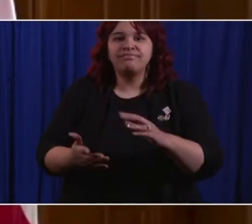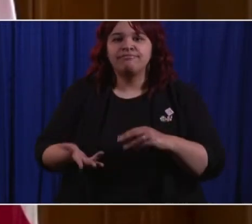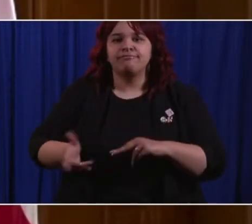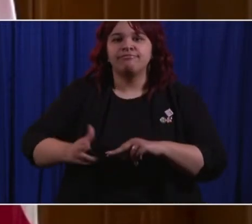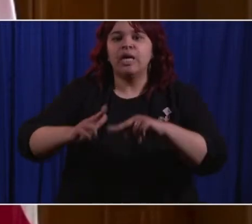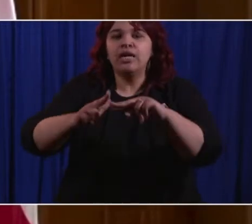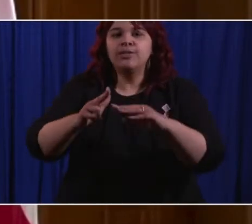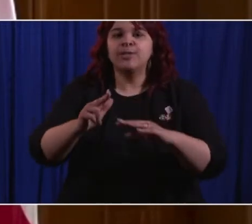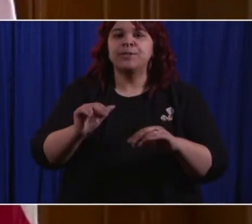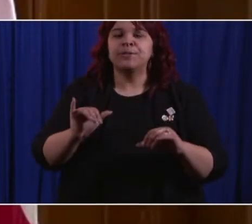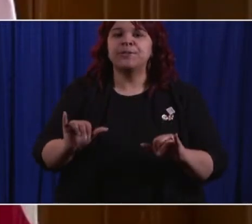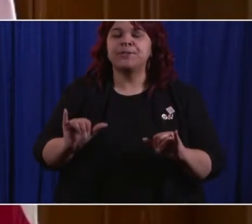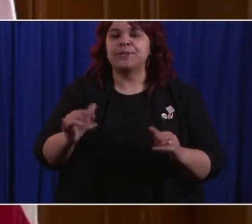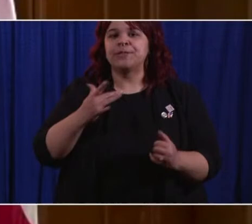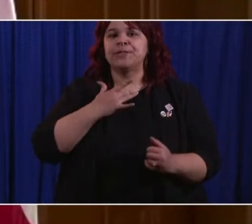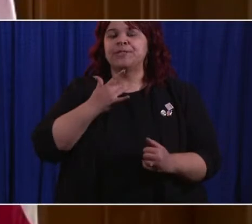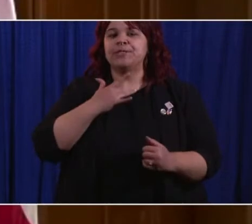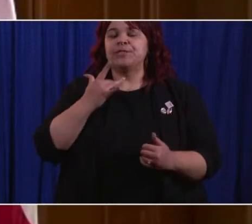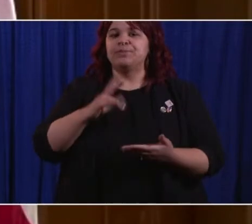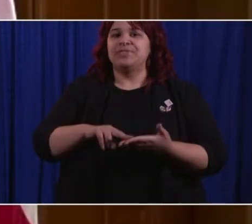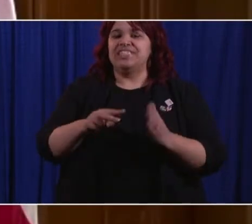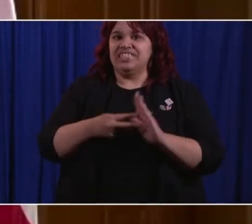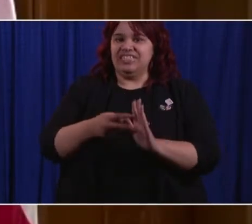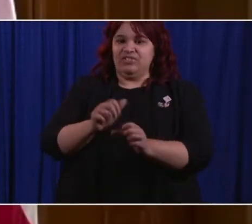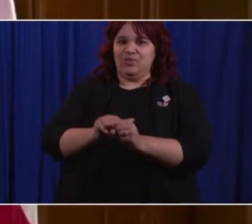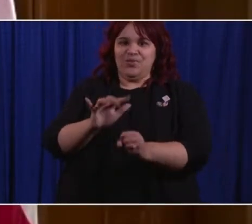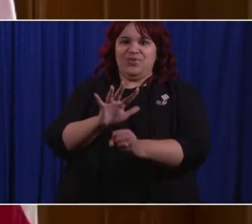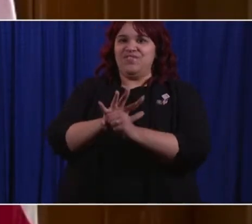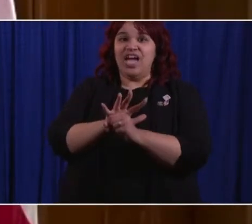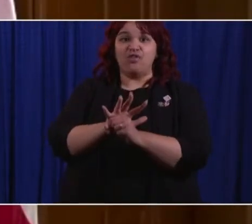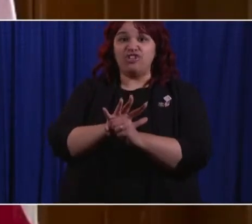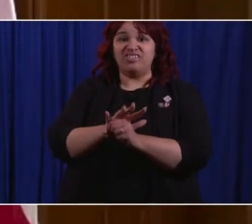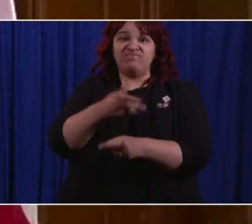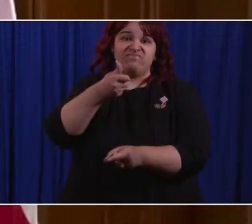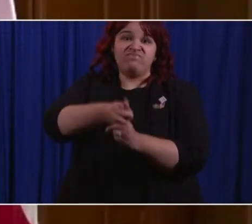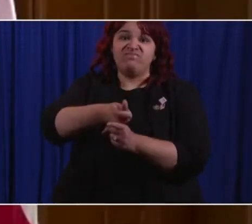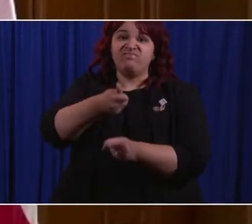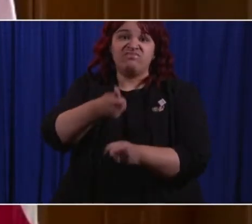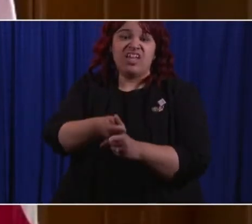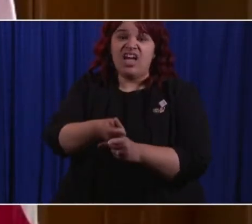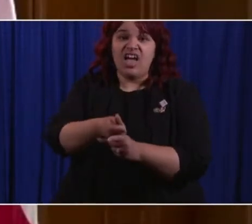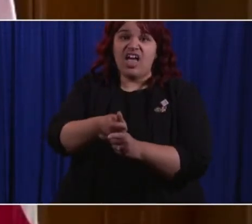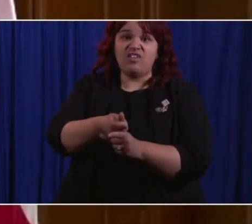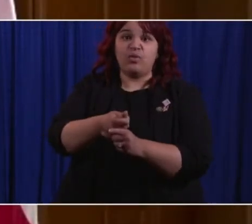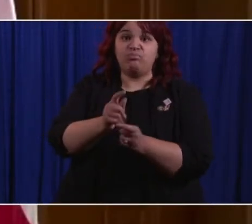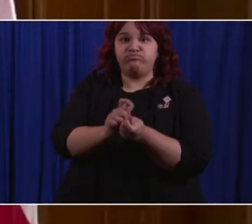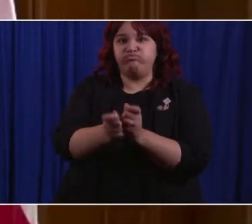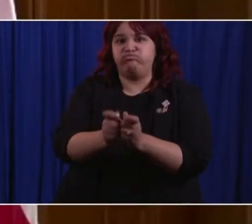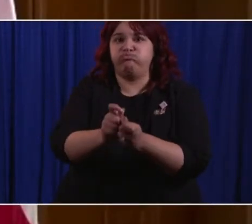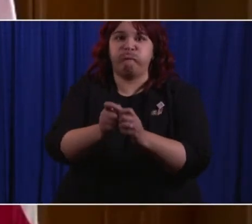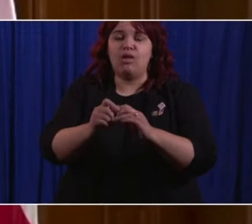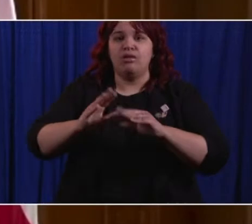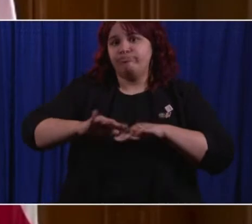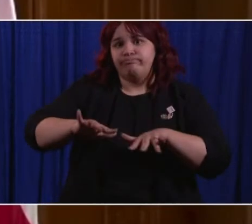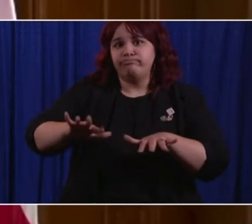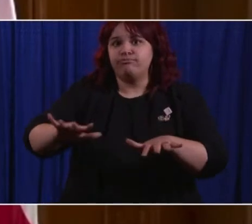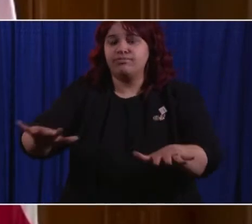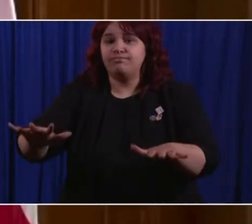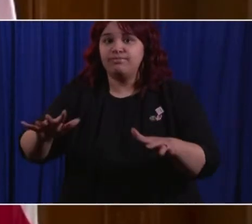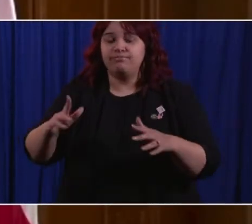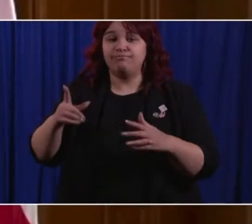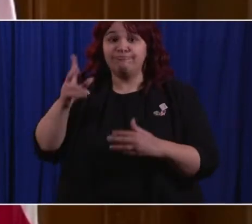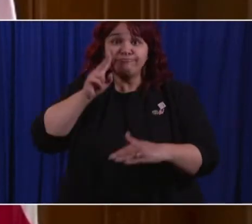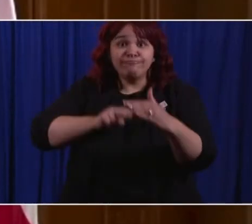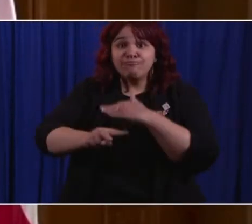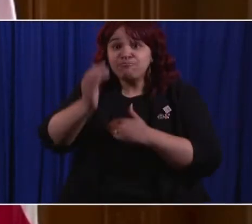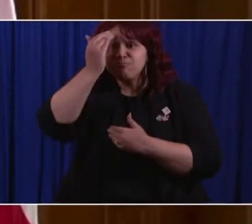can't predict how this is going to play out. I can tell you how I hope it plays out. And the way I hope it plays out is that we continue to